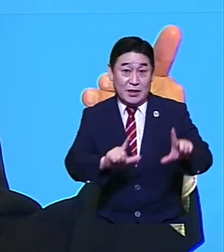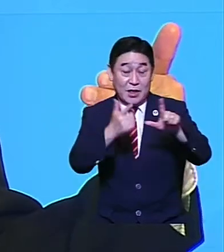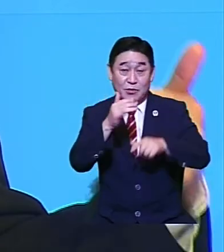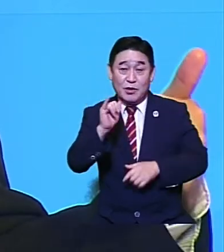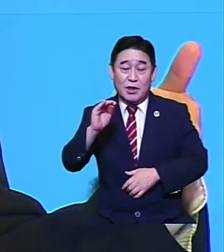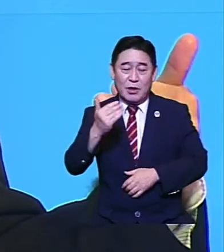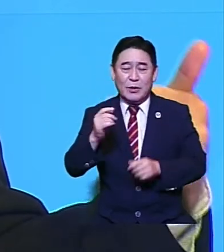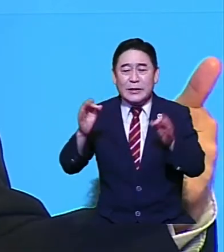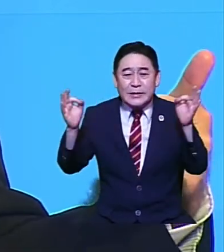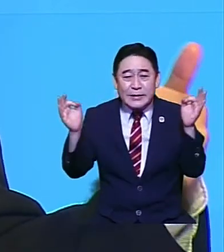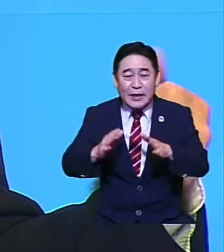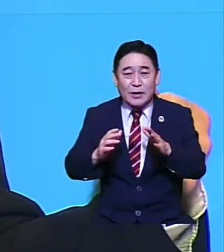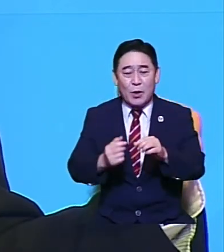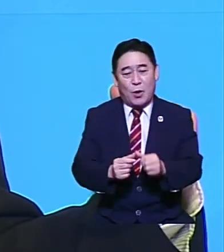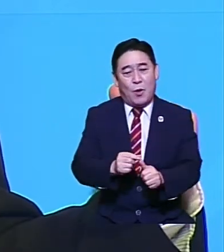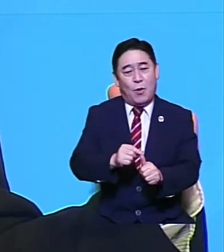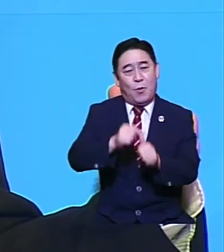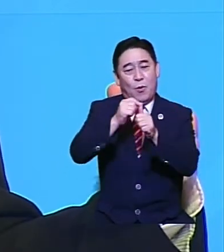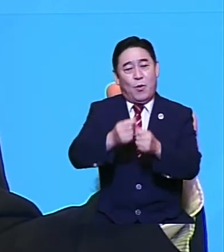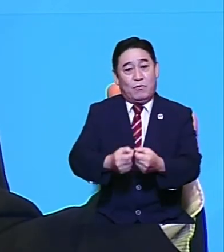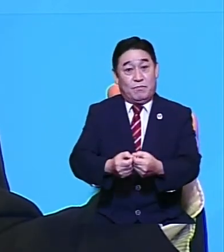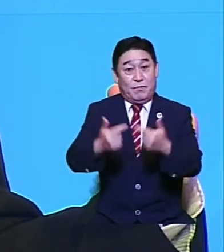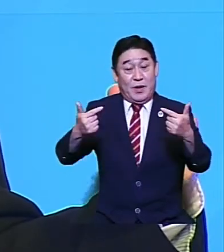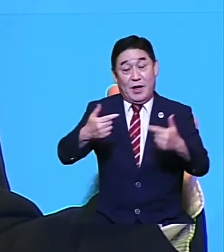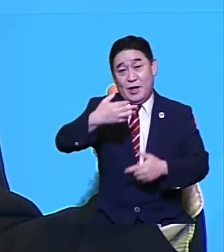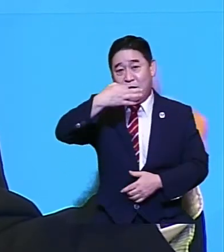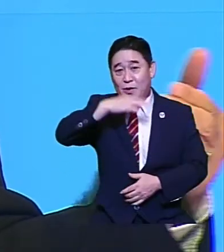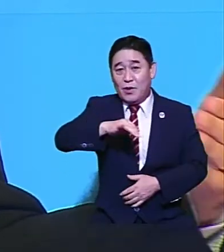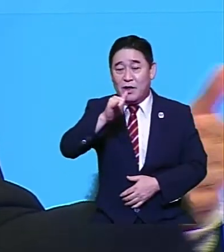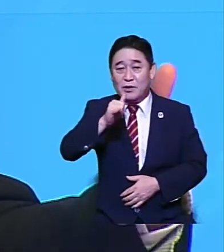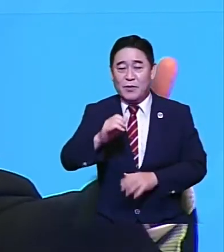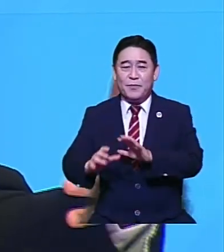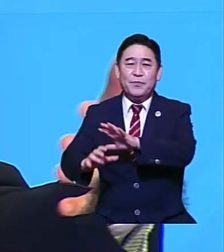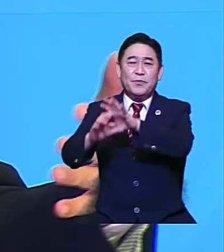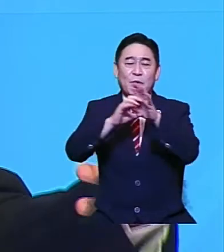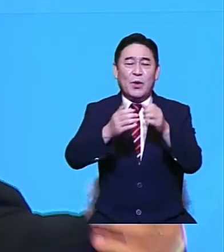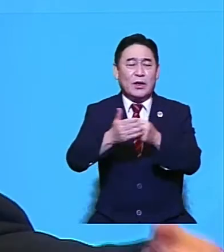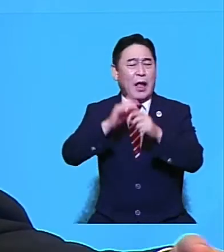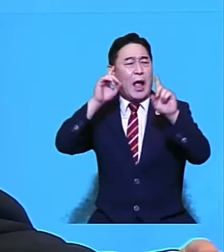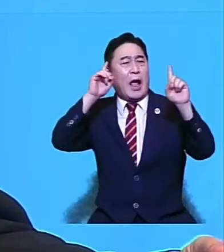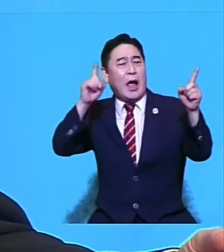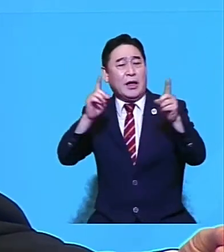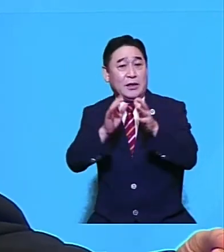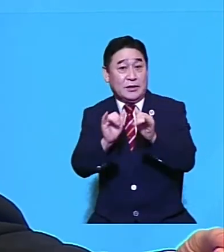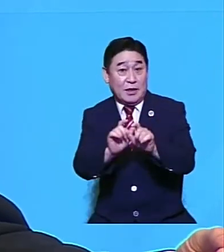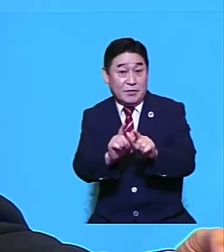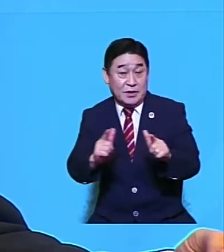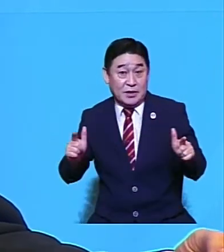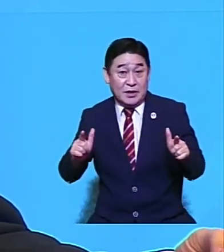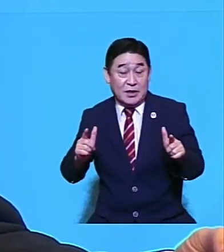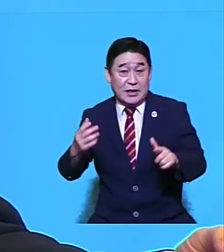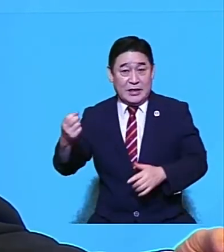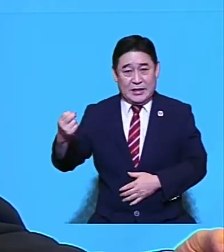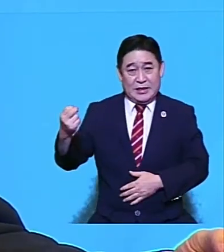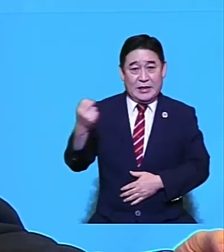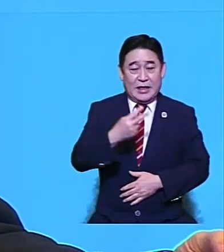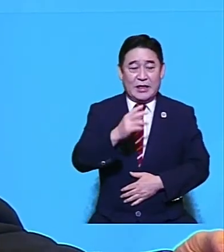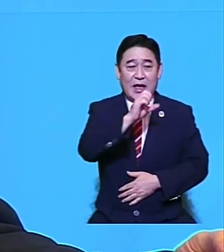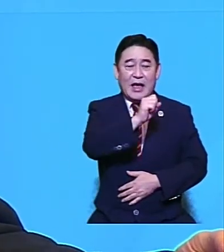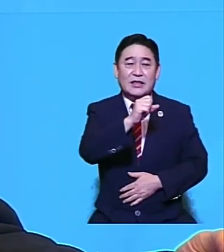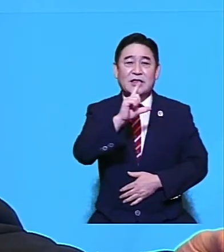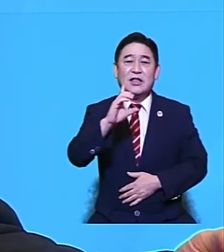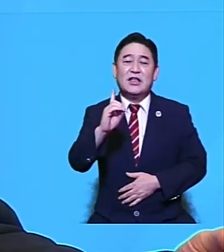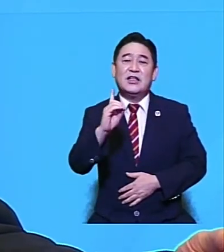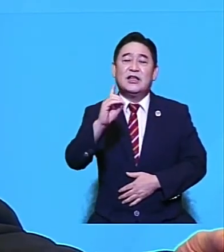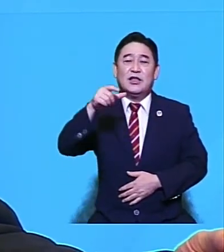employment for people that have become unemployed through COVID, to bring together these different SDGs, these different development